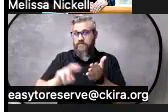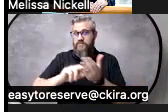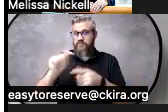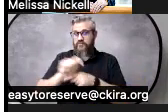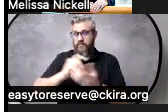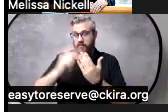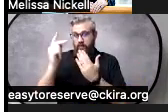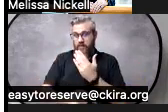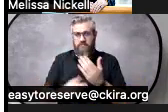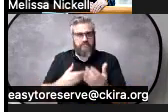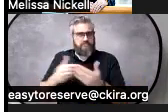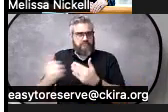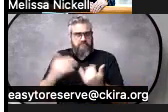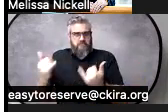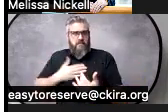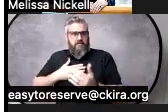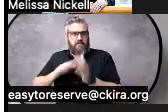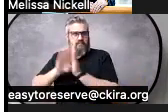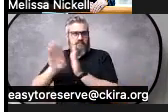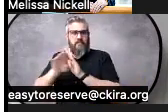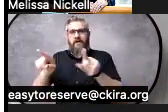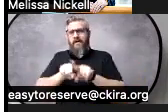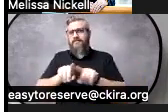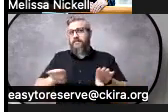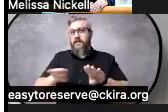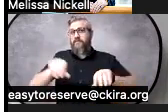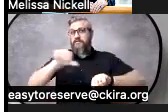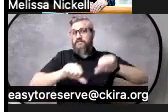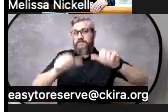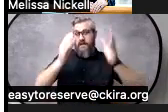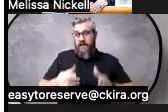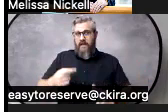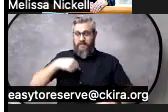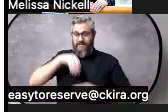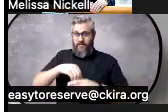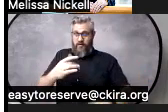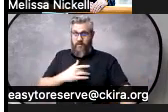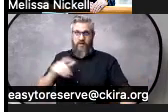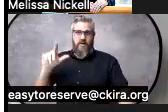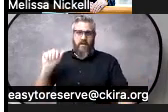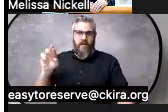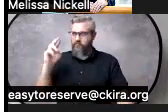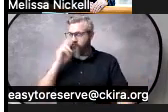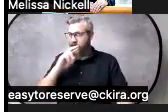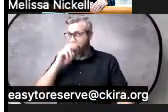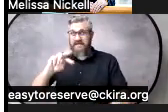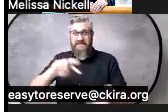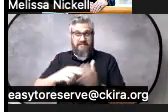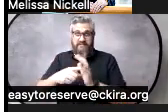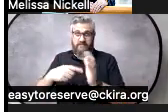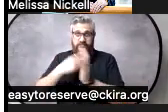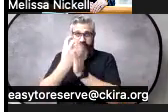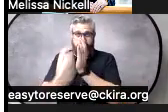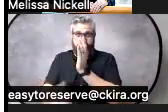Despite my current development as a behavioral scientist, I'm a lab rat at heart, meaning I have spent a substantial amount of time